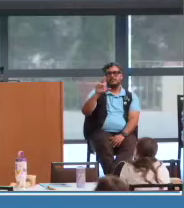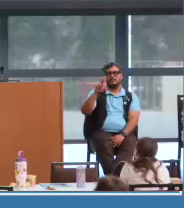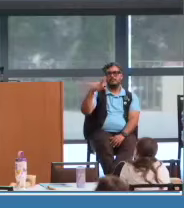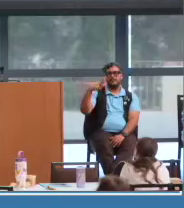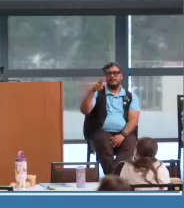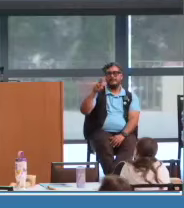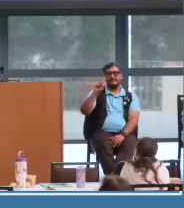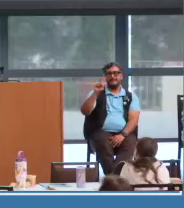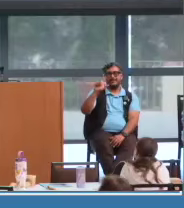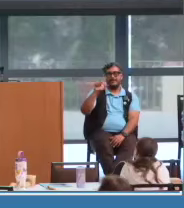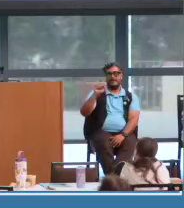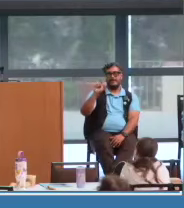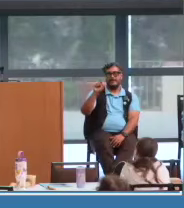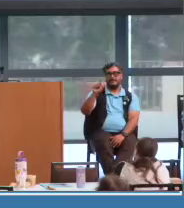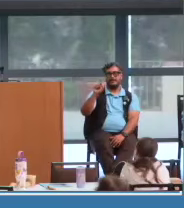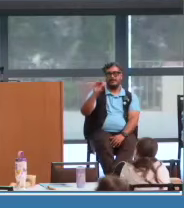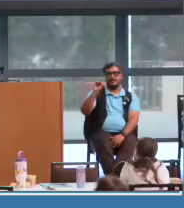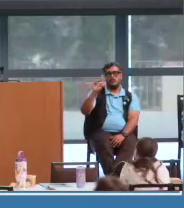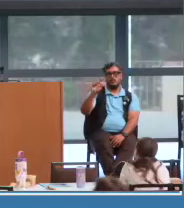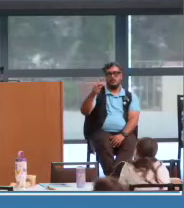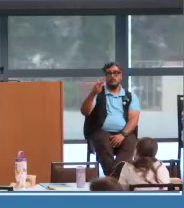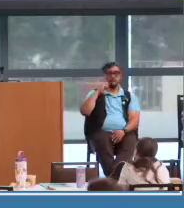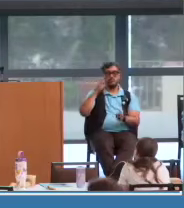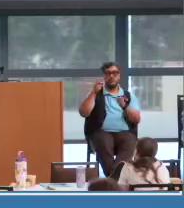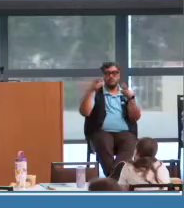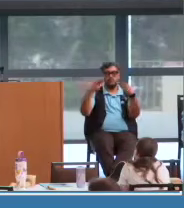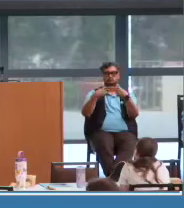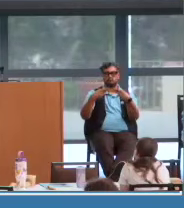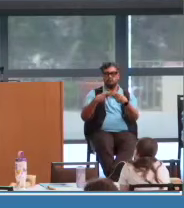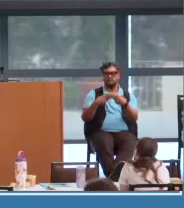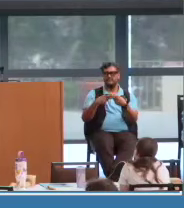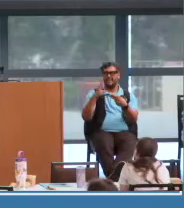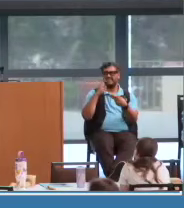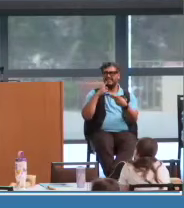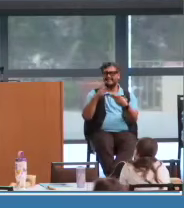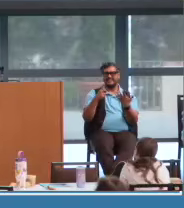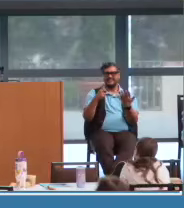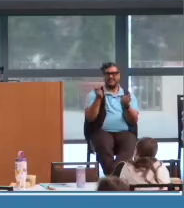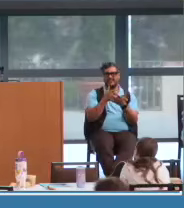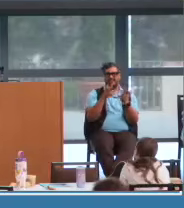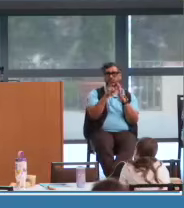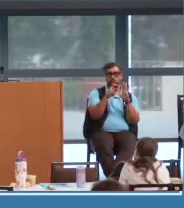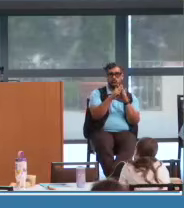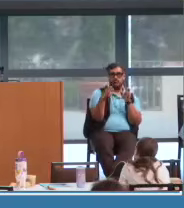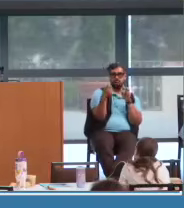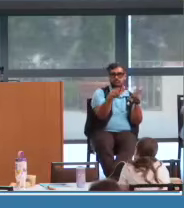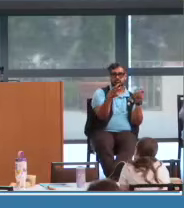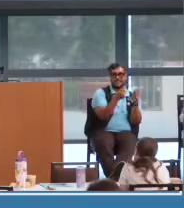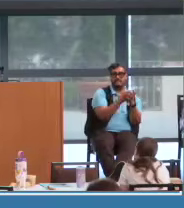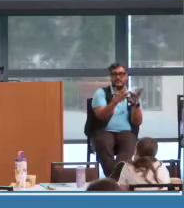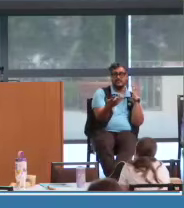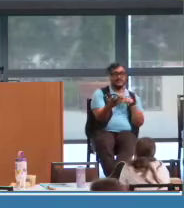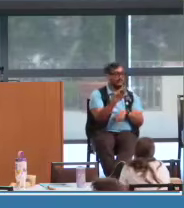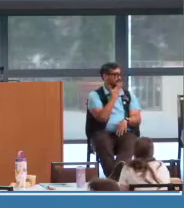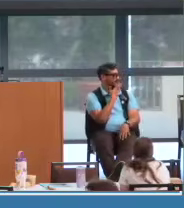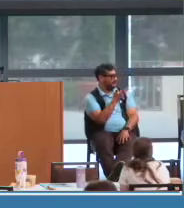have the slides to share. We'll post probably on YouTube in a day or two. The whole conference will be up. And